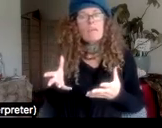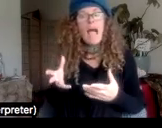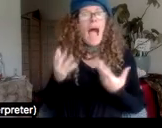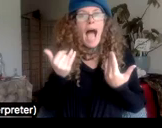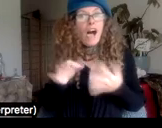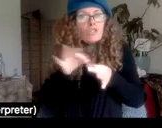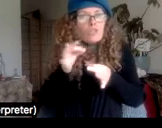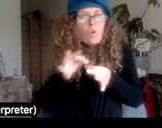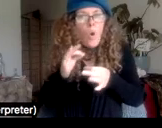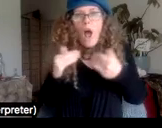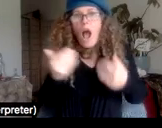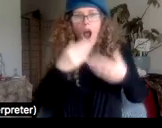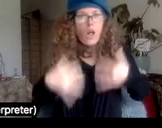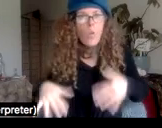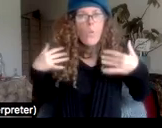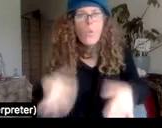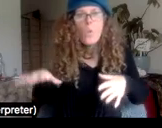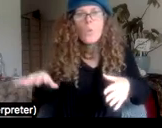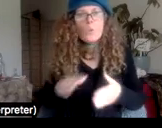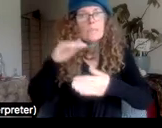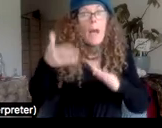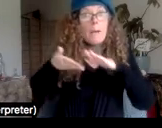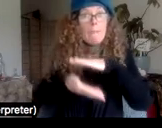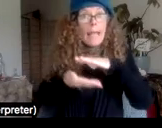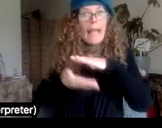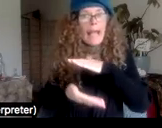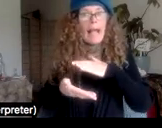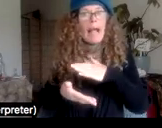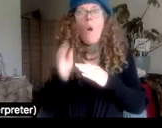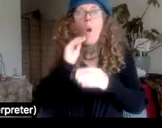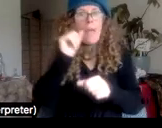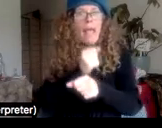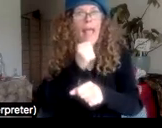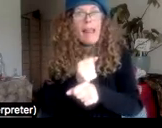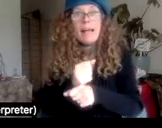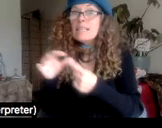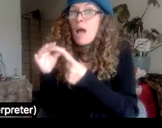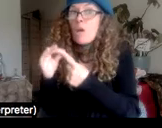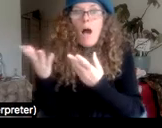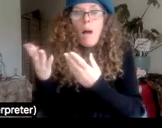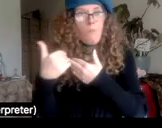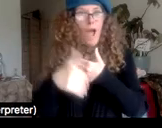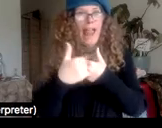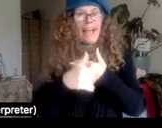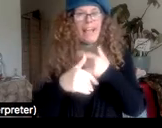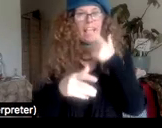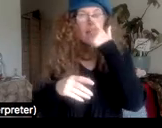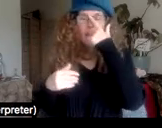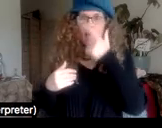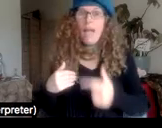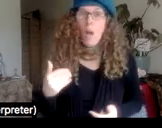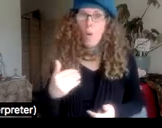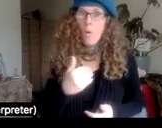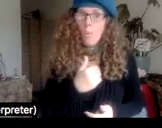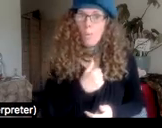by sewing our clothes and baking from scratch. Her specialty was bread. We weren't the only people aware